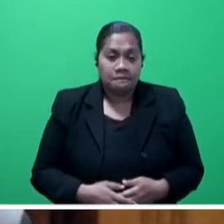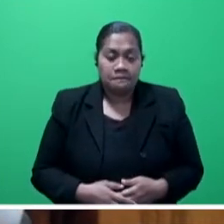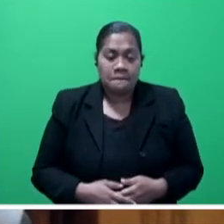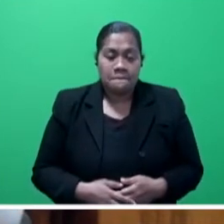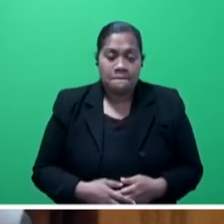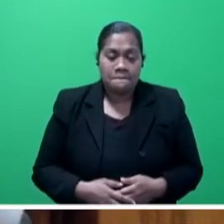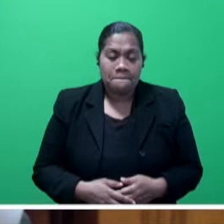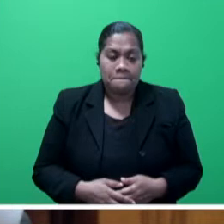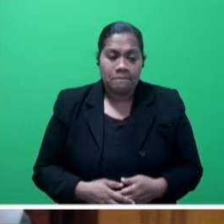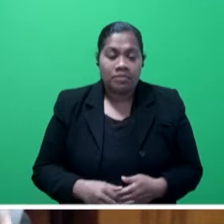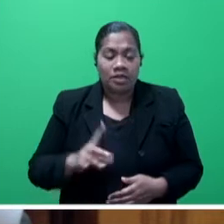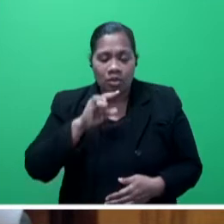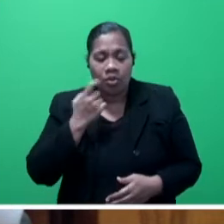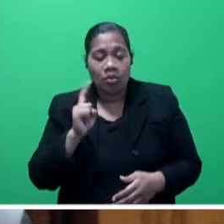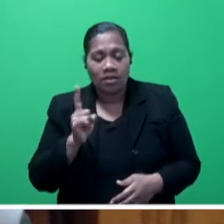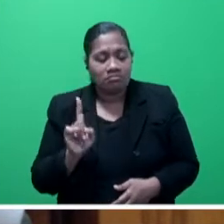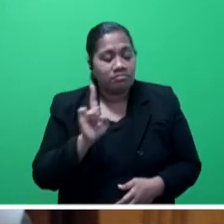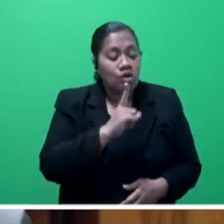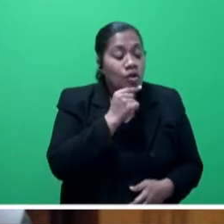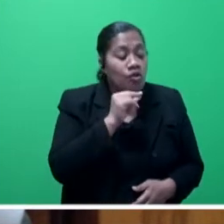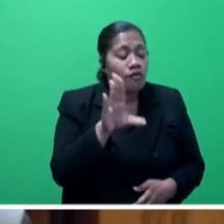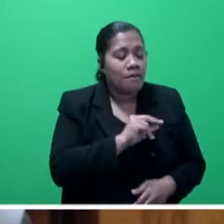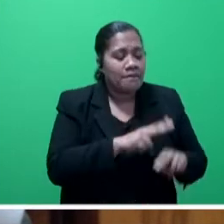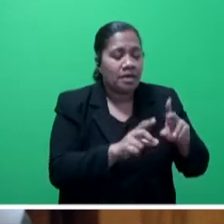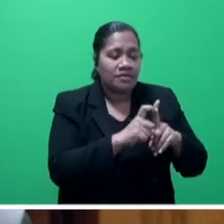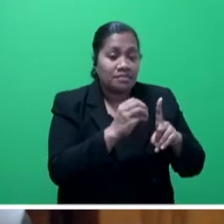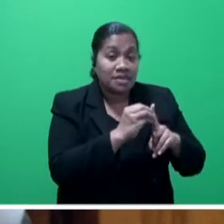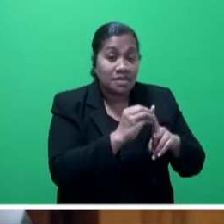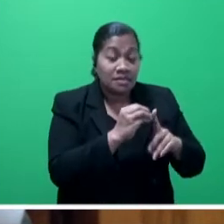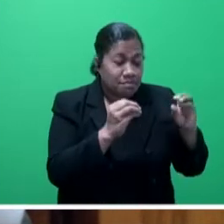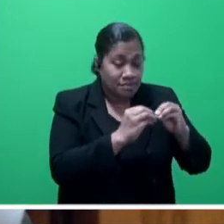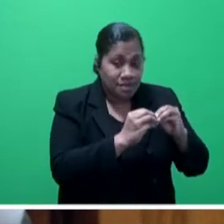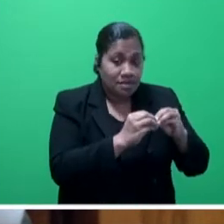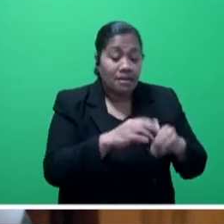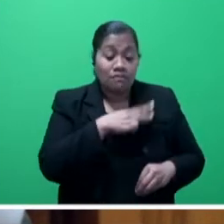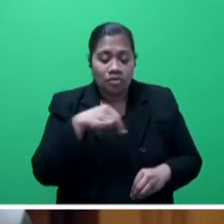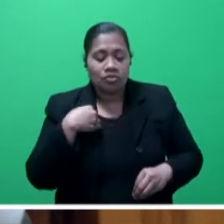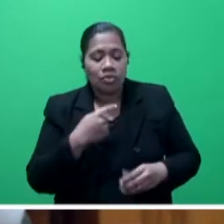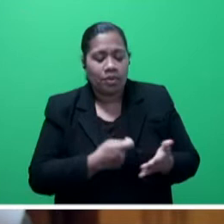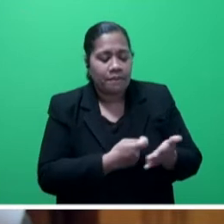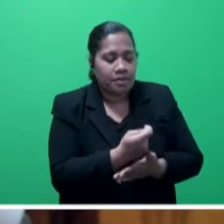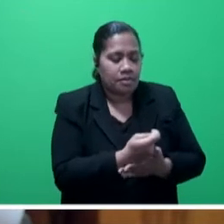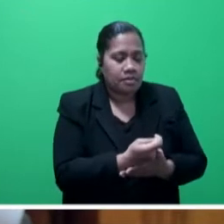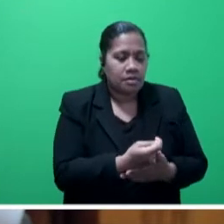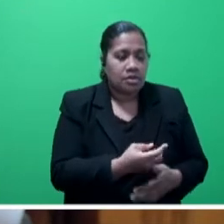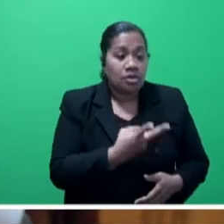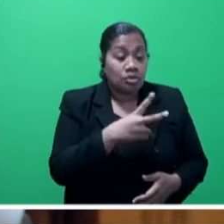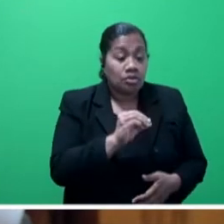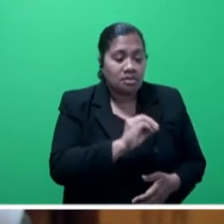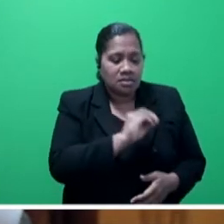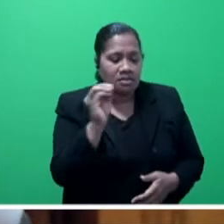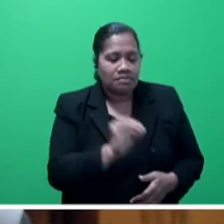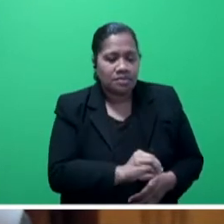to get a loan, acquire a loan from FDB, and ministry will pay as a grant the 20% equity contribution, Mr. Speaker,